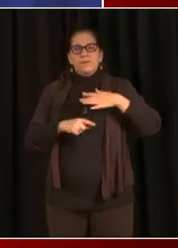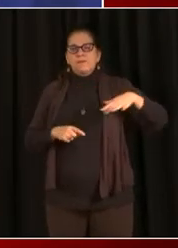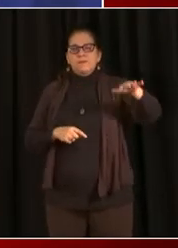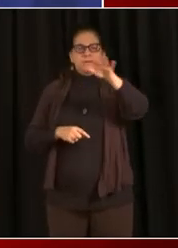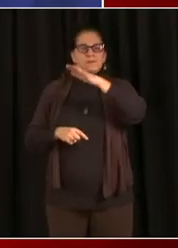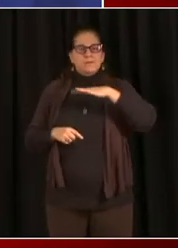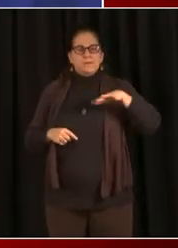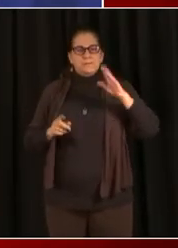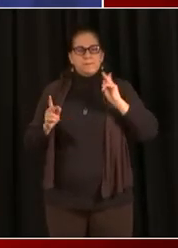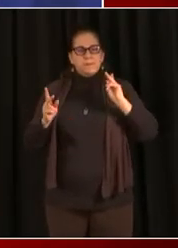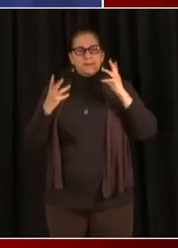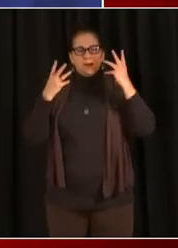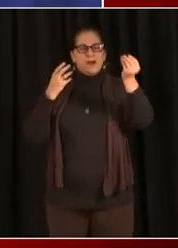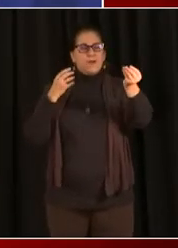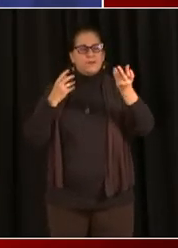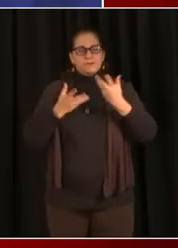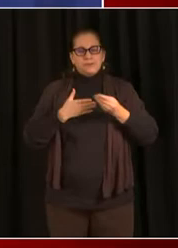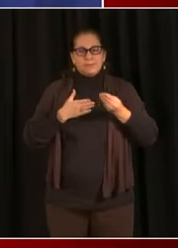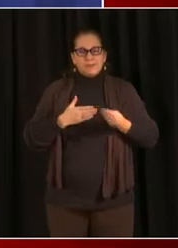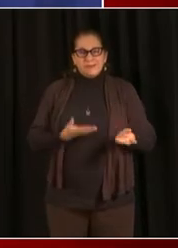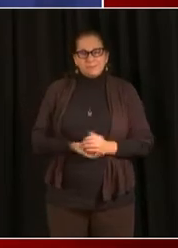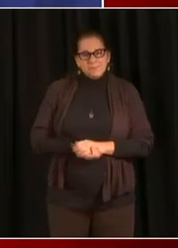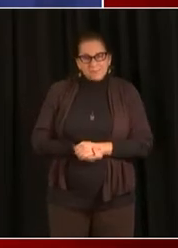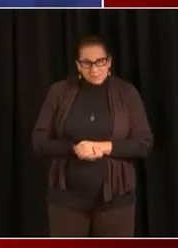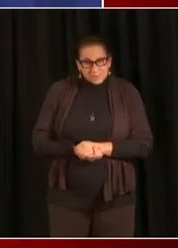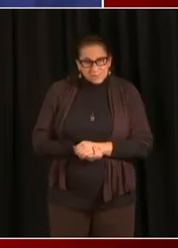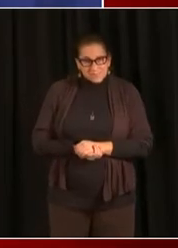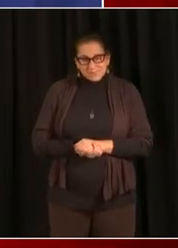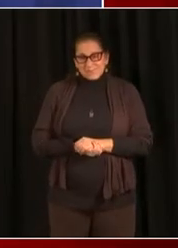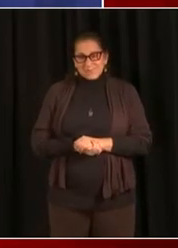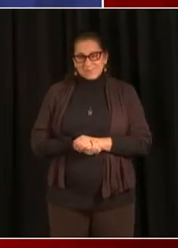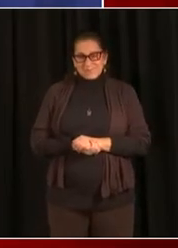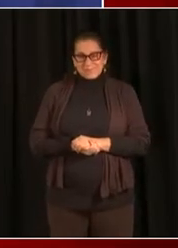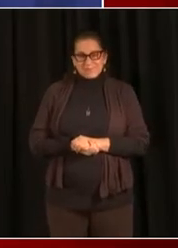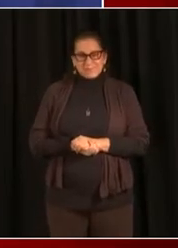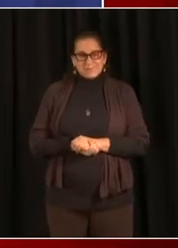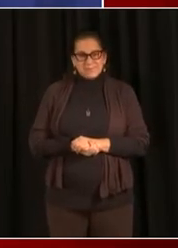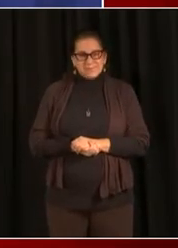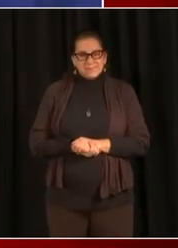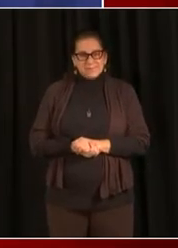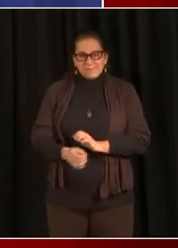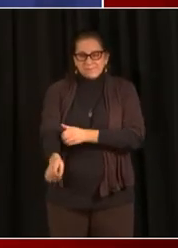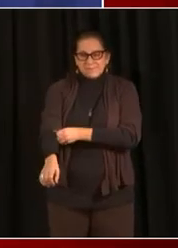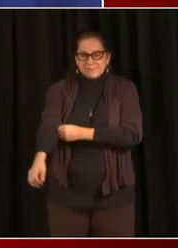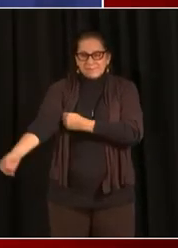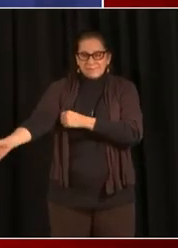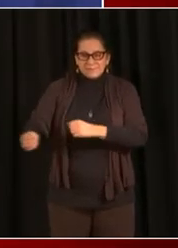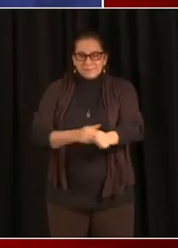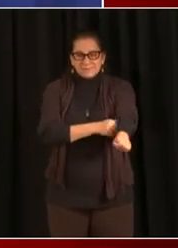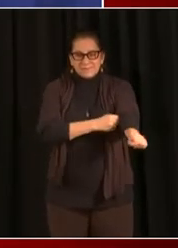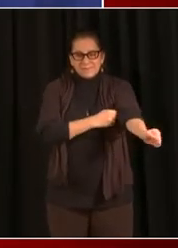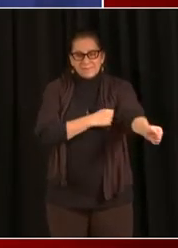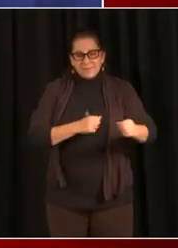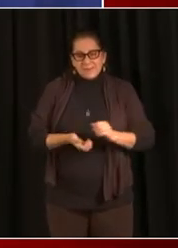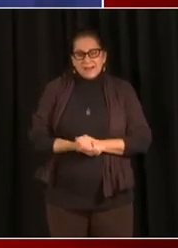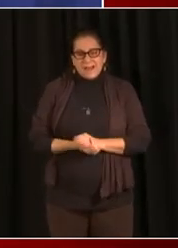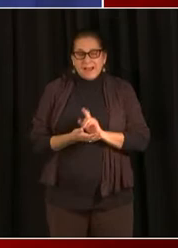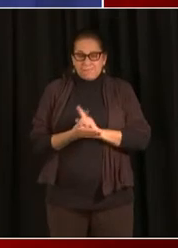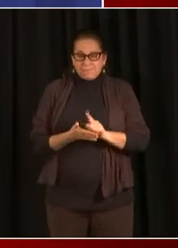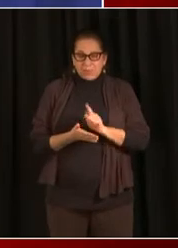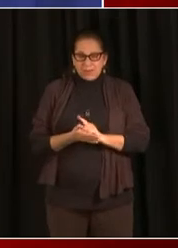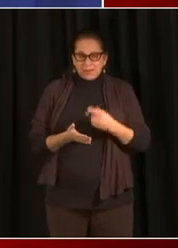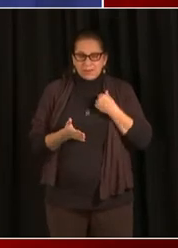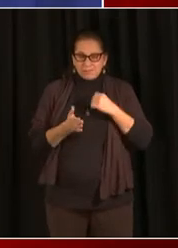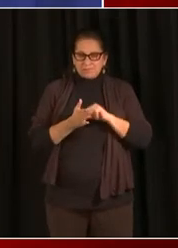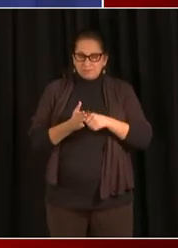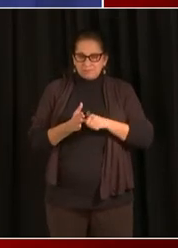improve day in and day out and staying close and meeting with our retailers on a weekly basis at least to make sure that we're doing that and talking about those